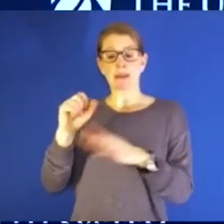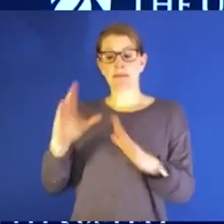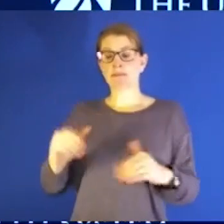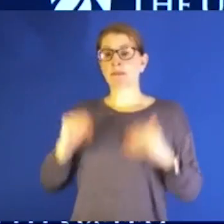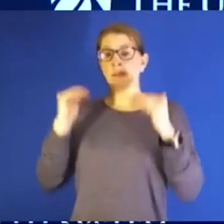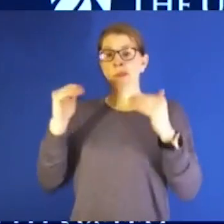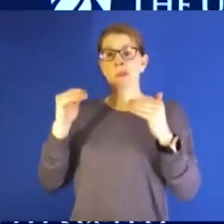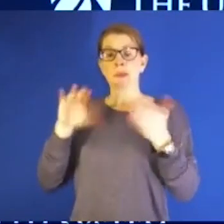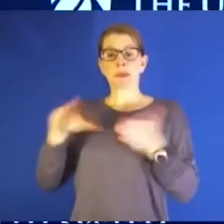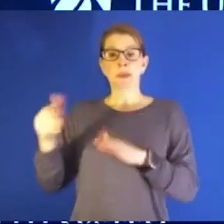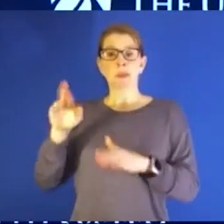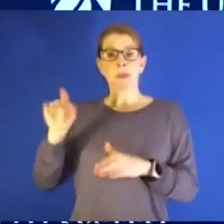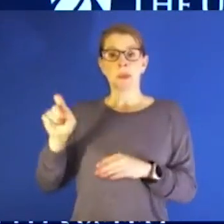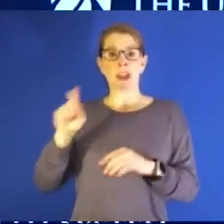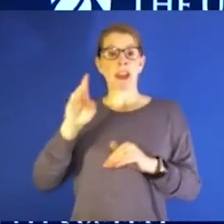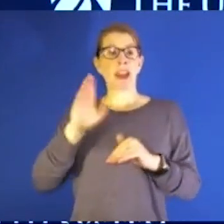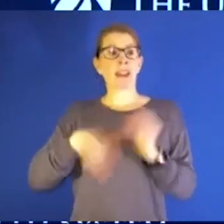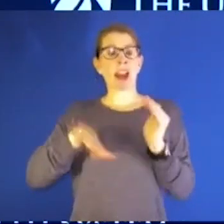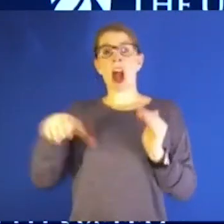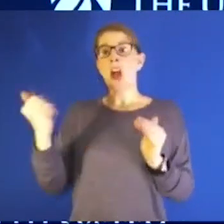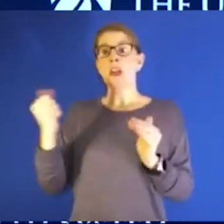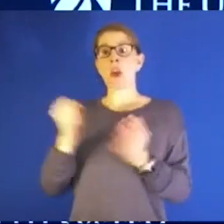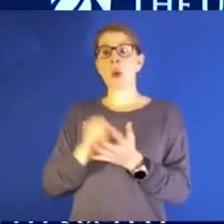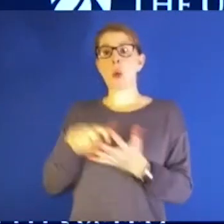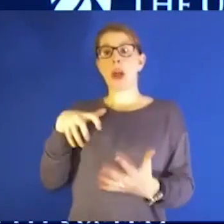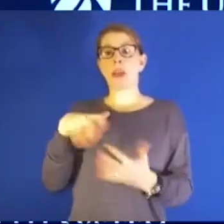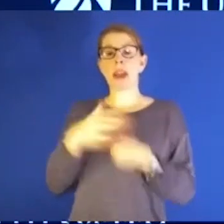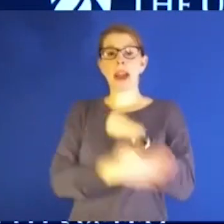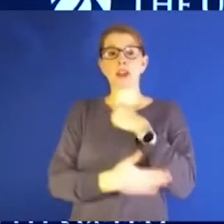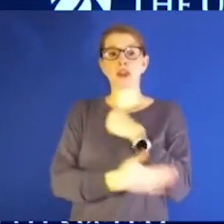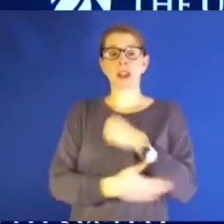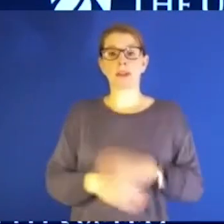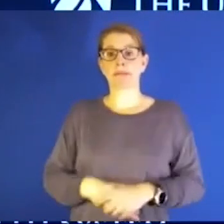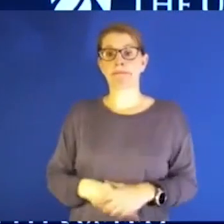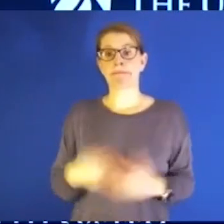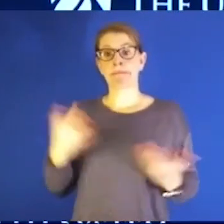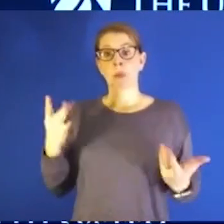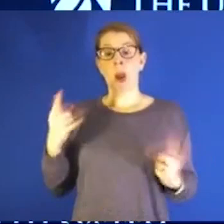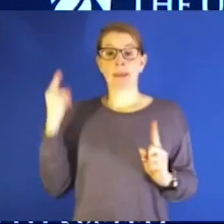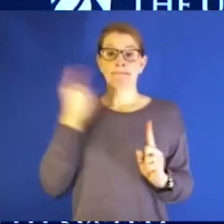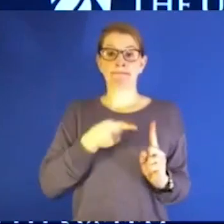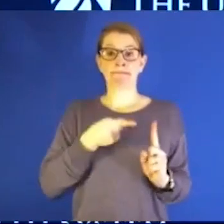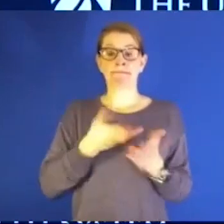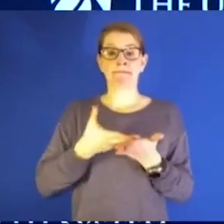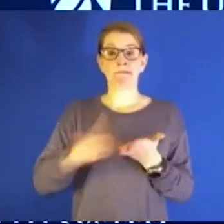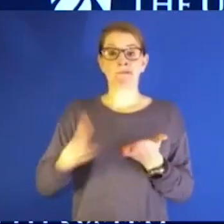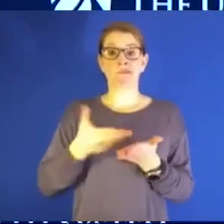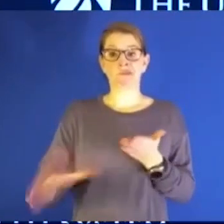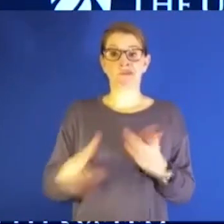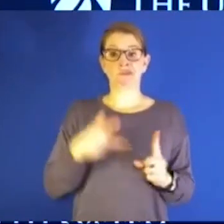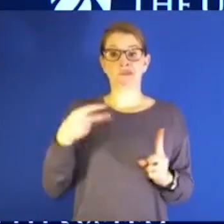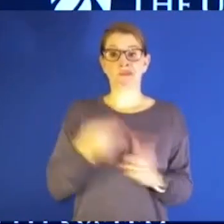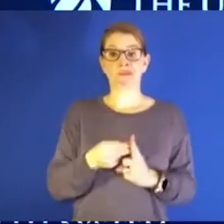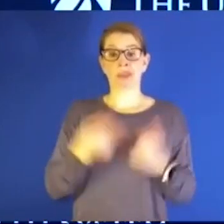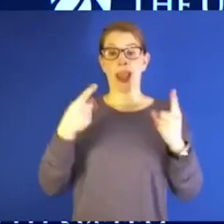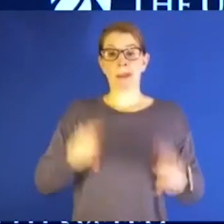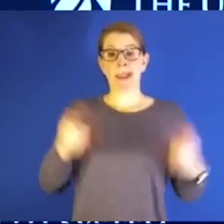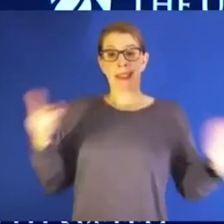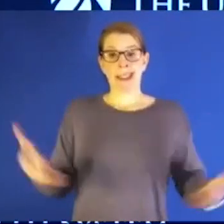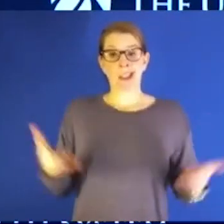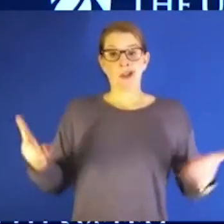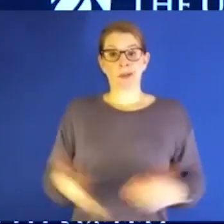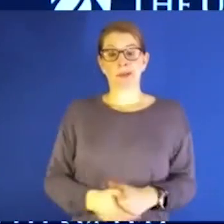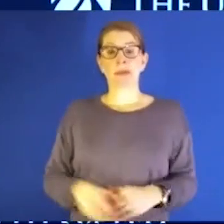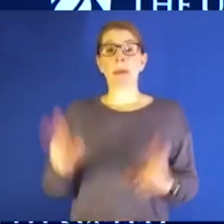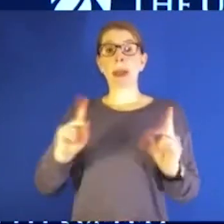than other wealthy countries, and the answer is we're not as vaccinated. And we're seeing it play out in our hospitalizations here. If you look at the people who are